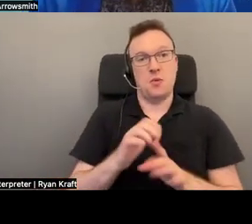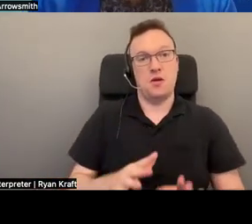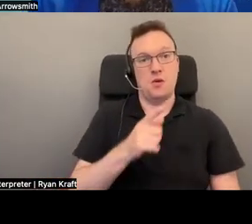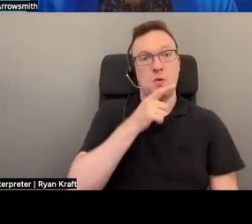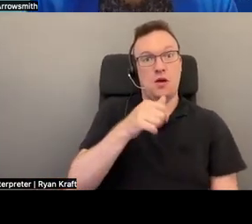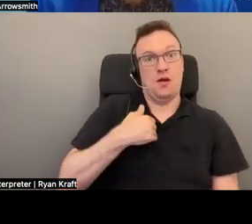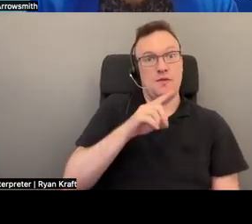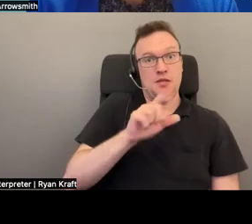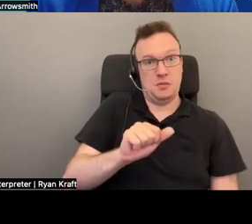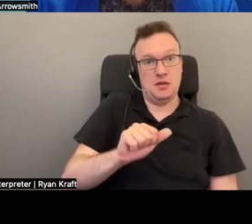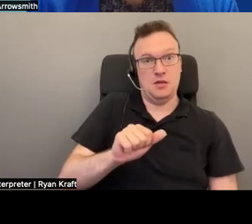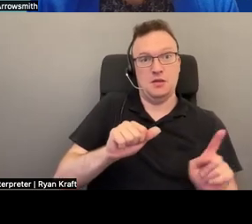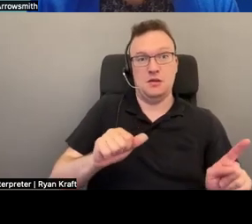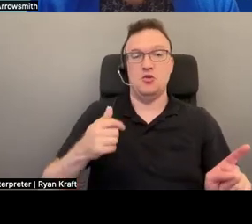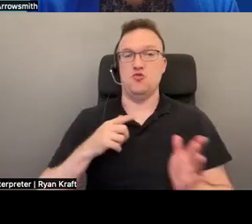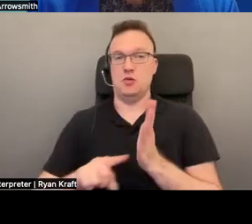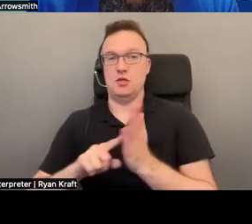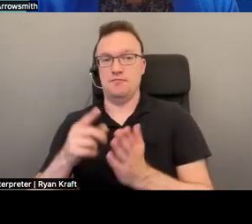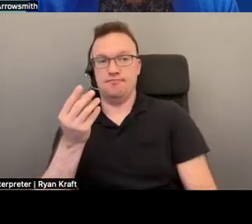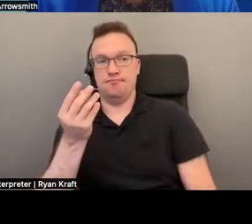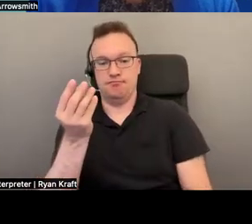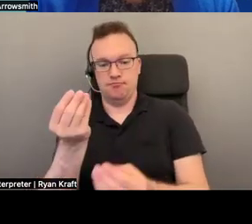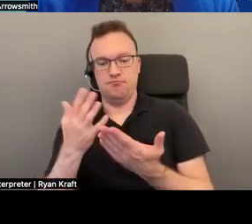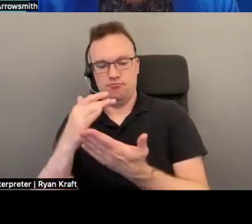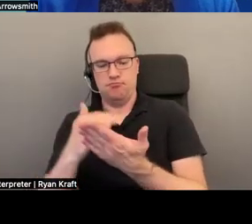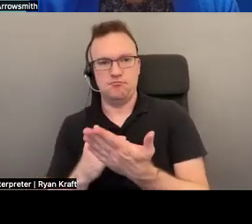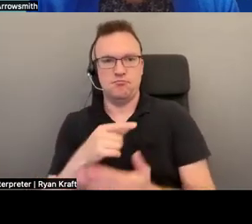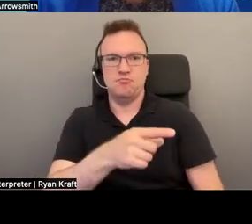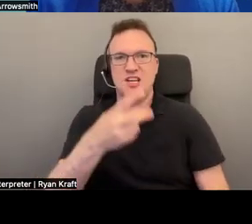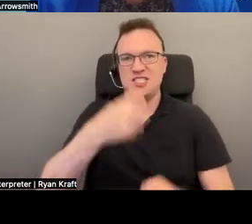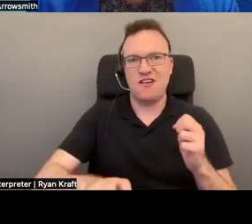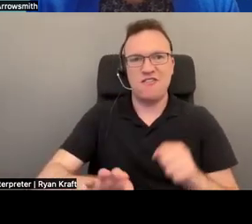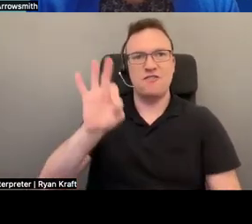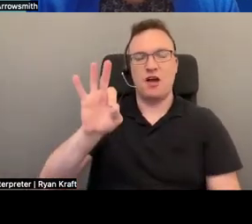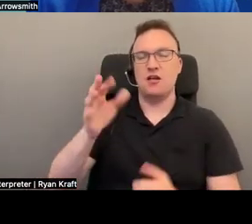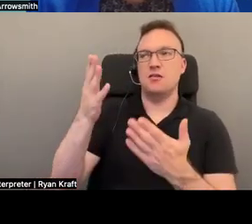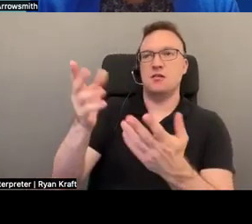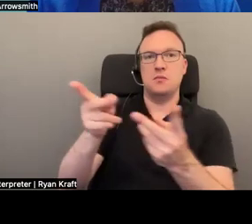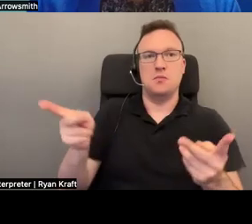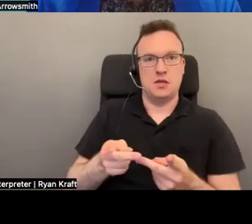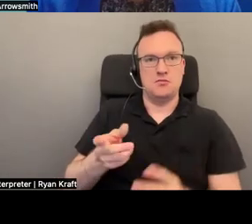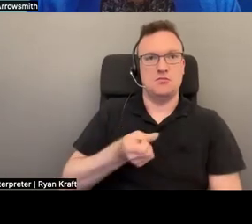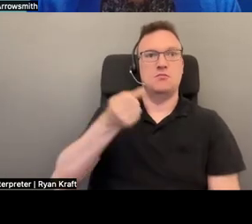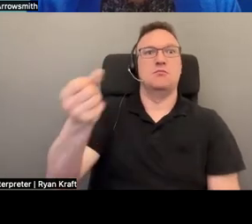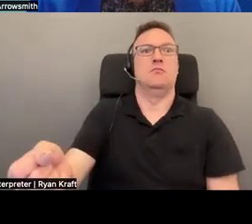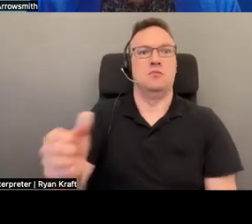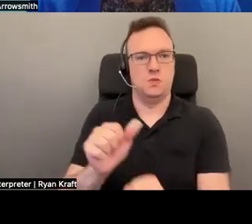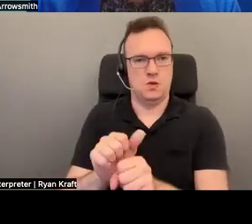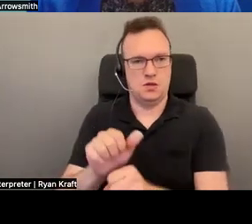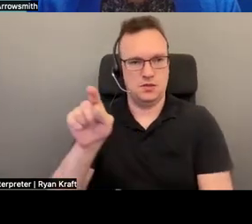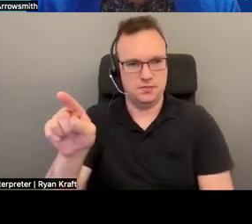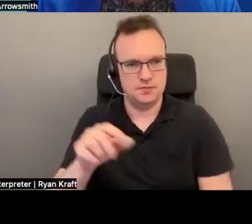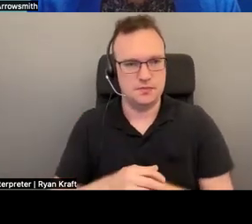on the research, is the difficulty in finding an employer sponsor. So